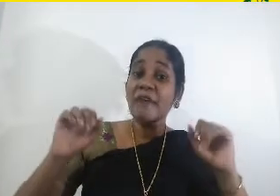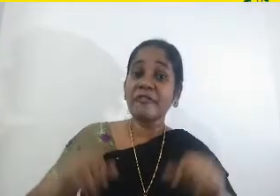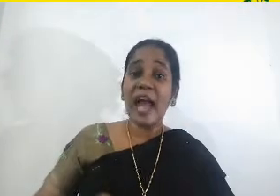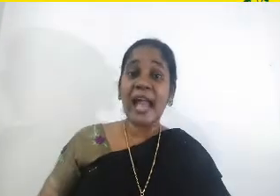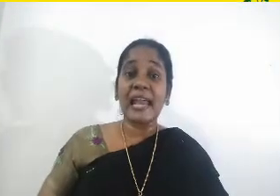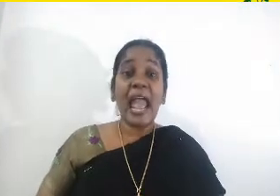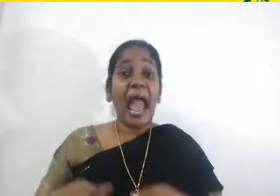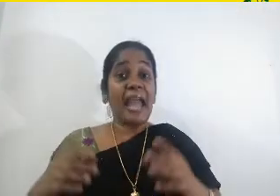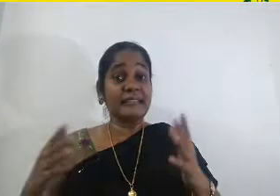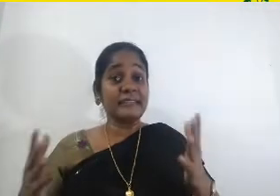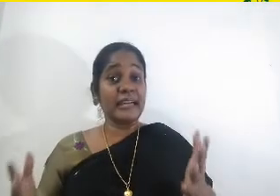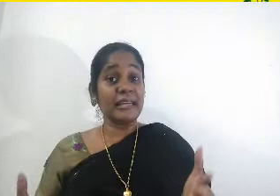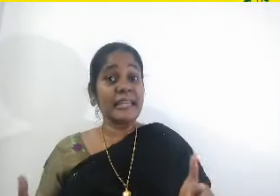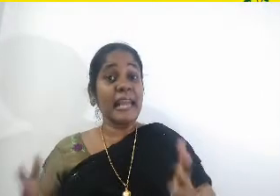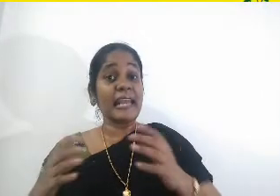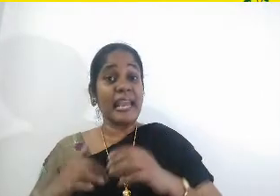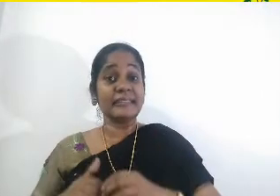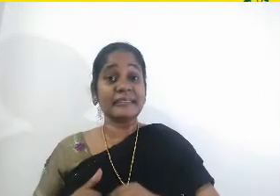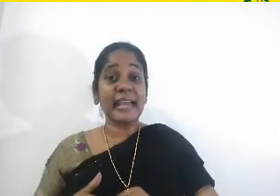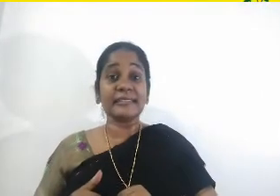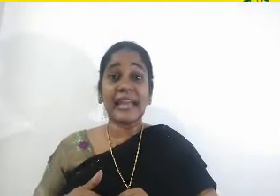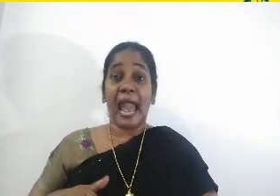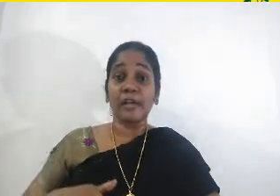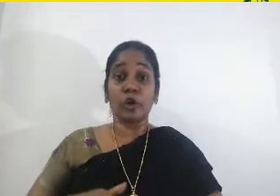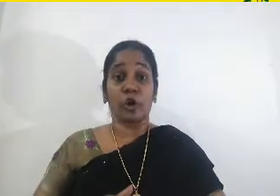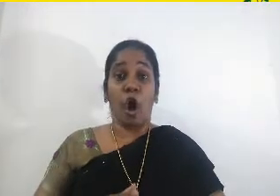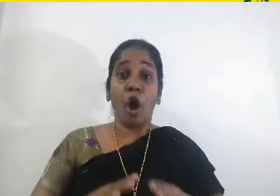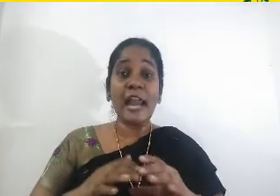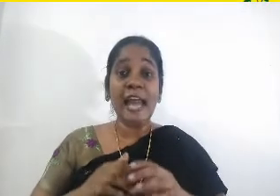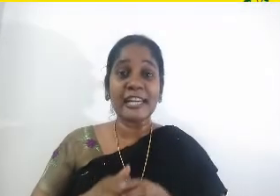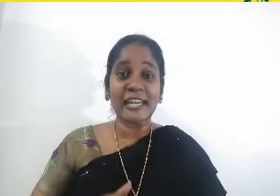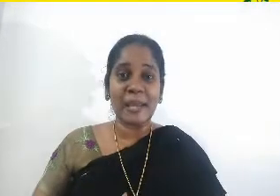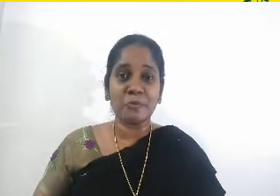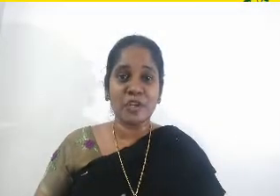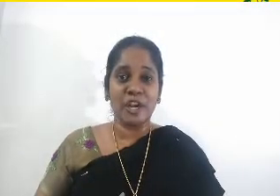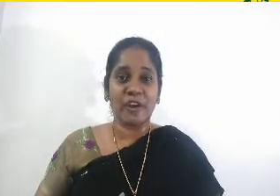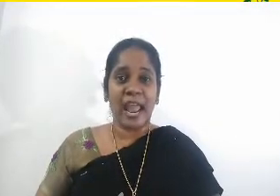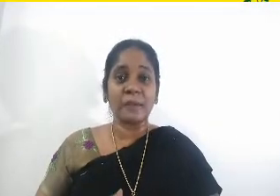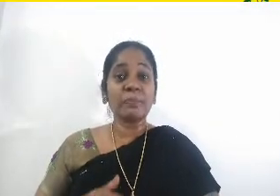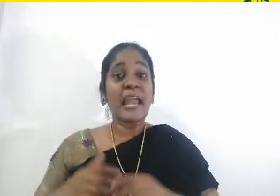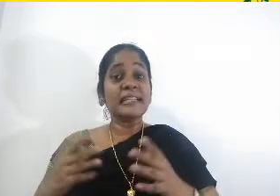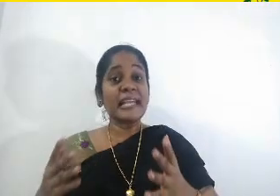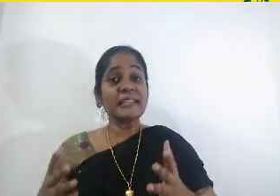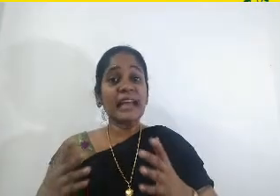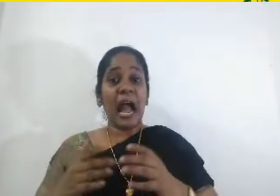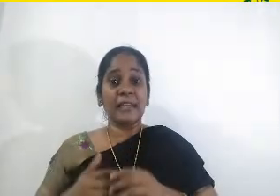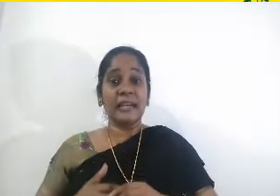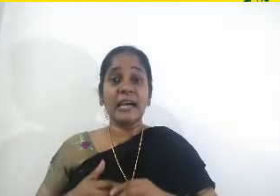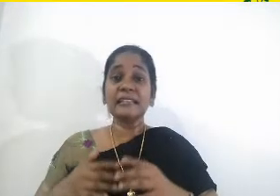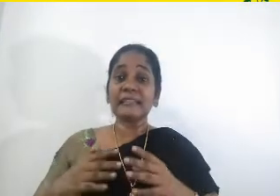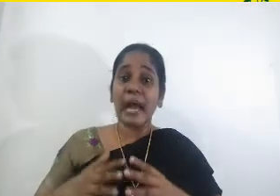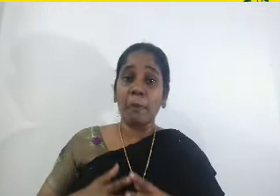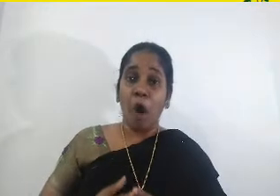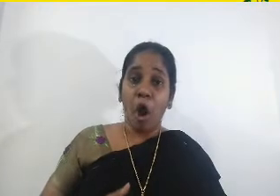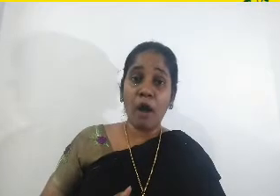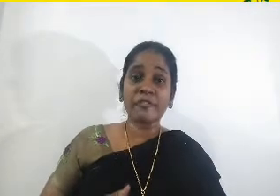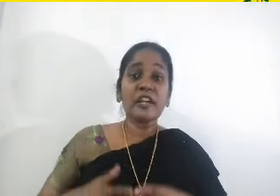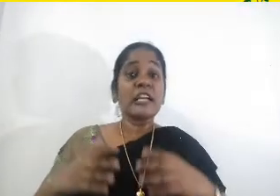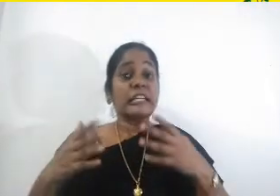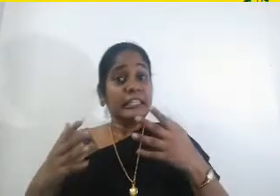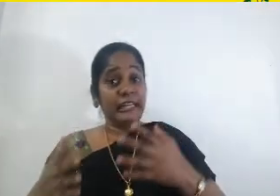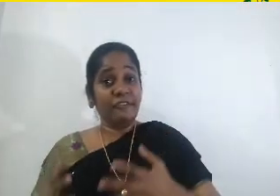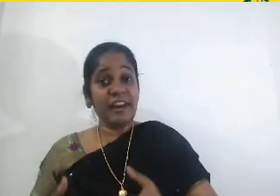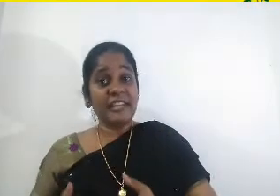can fly? And certain insects can crawl and creep, children. These are the sum